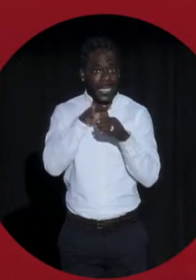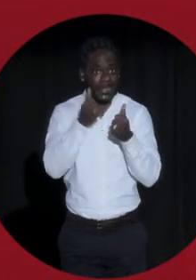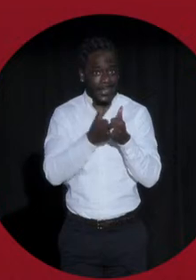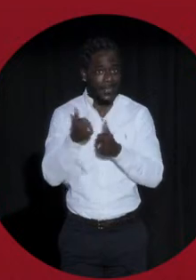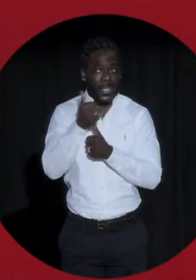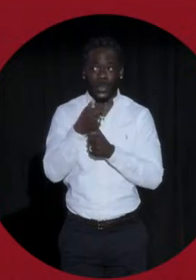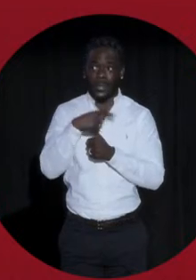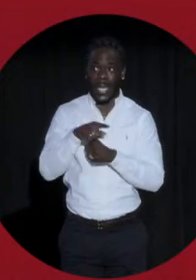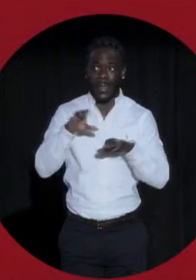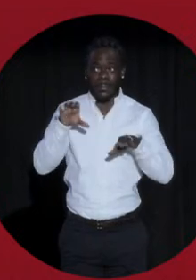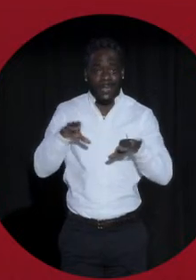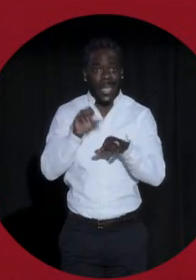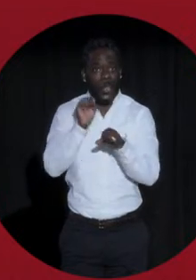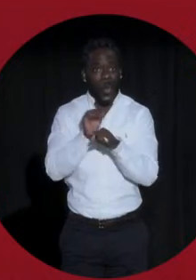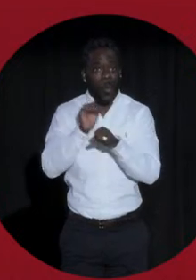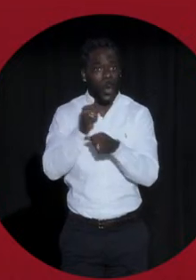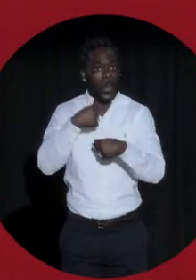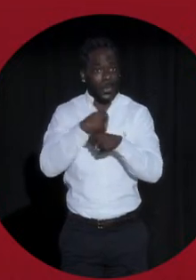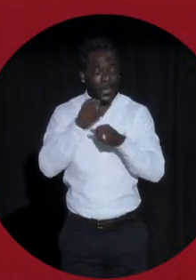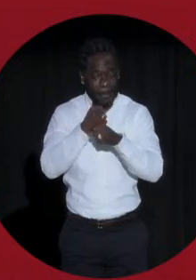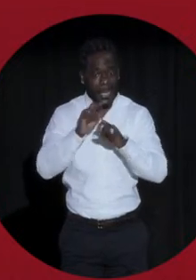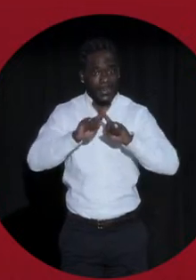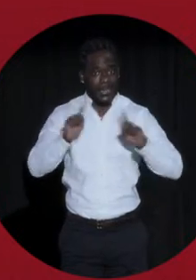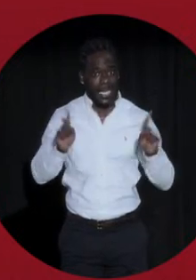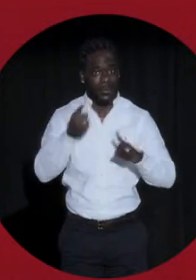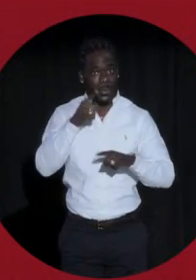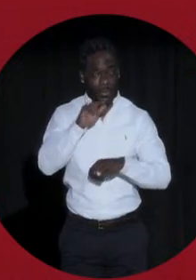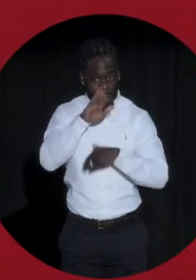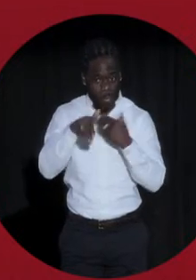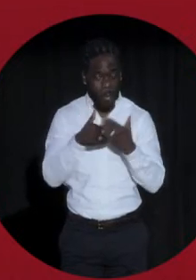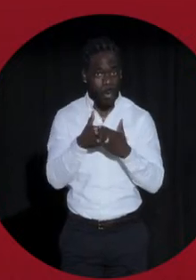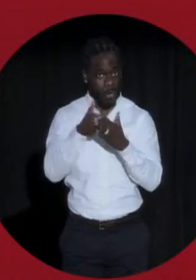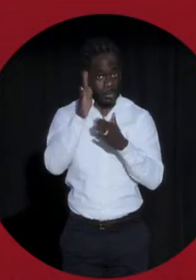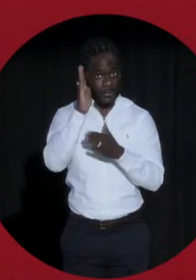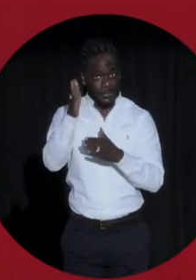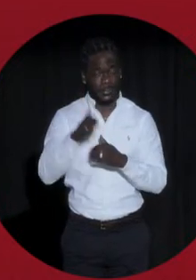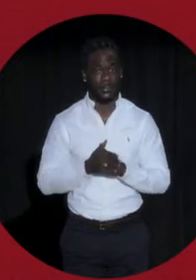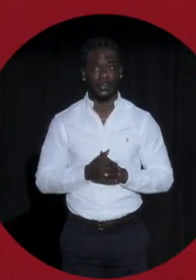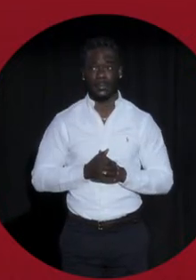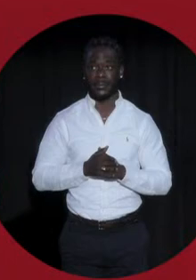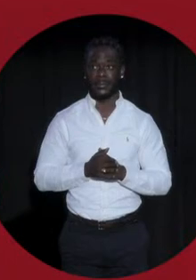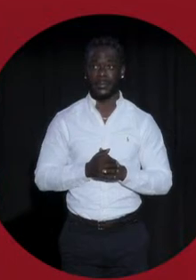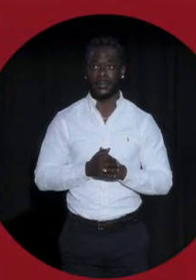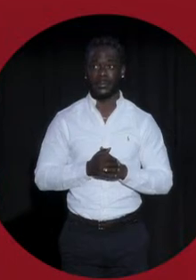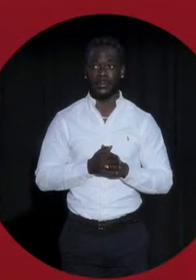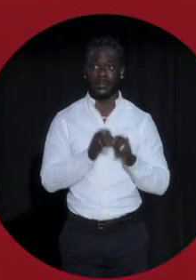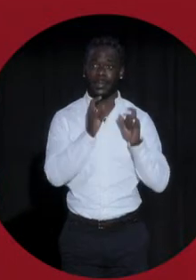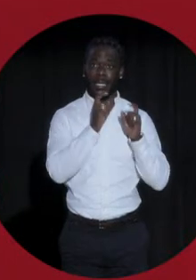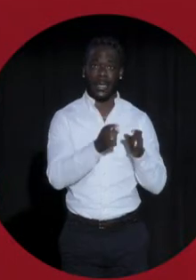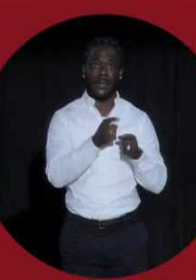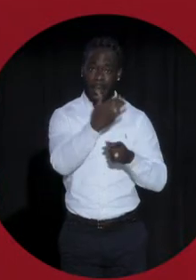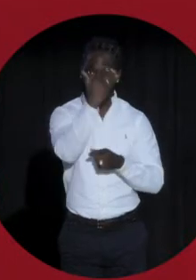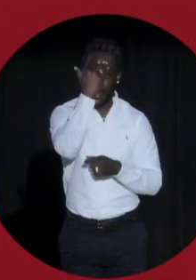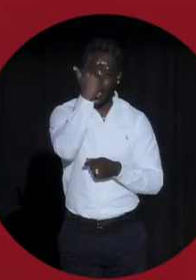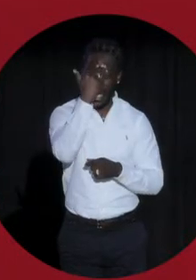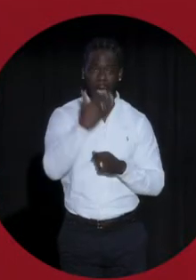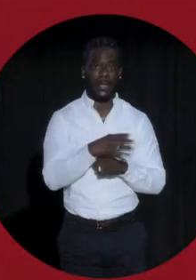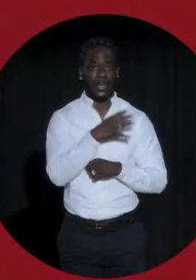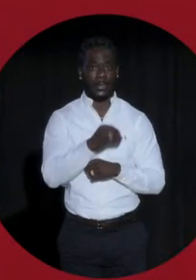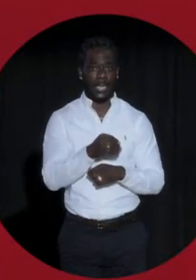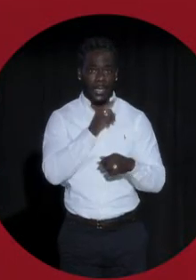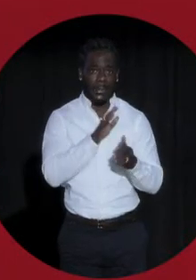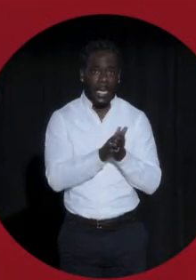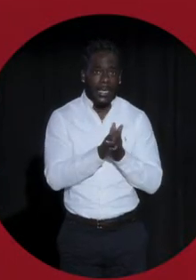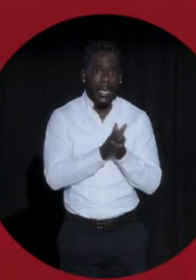make the difference for the good of all in the years ahead. Grant them the knowledge and